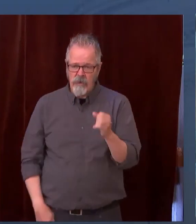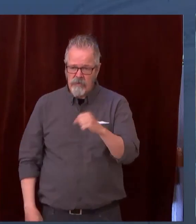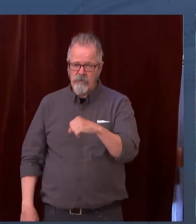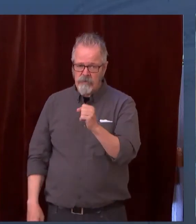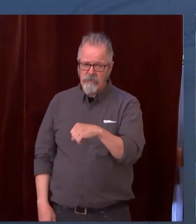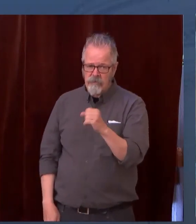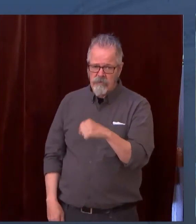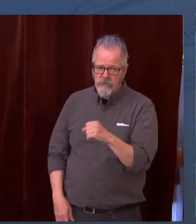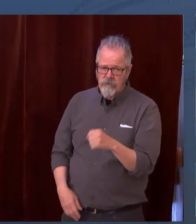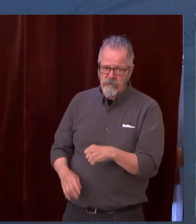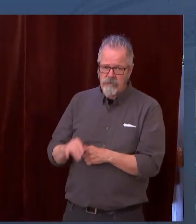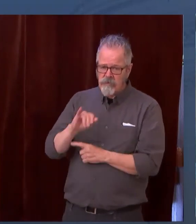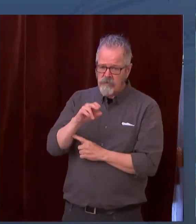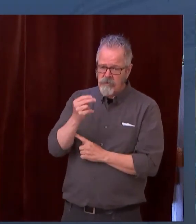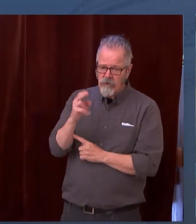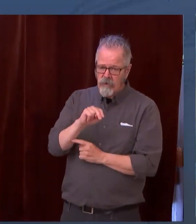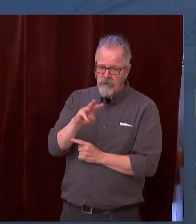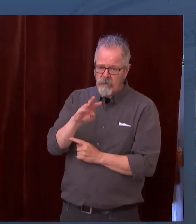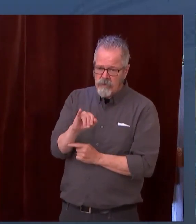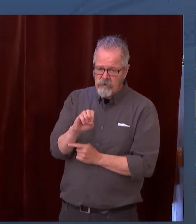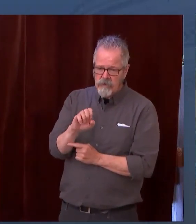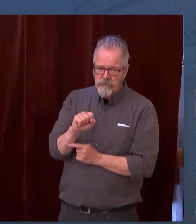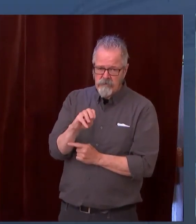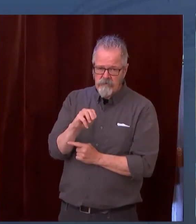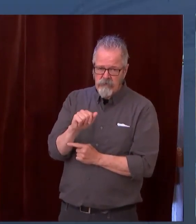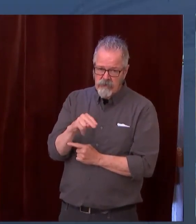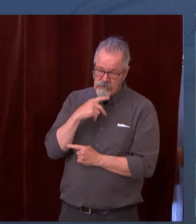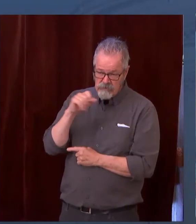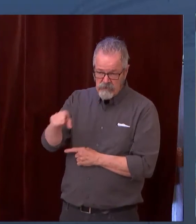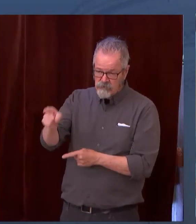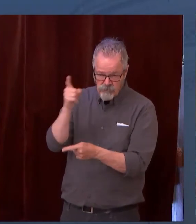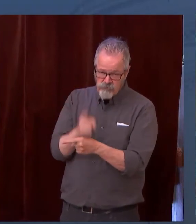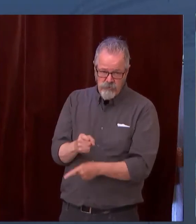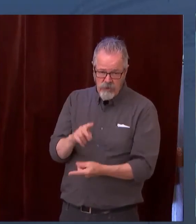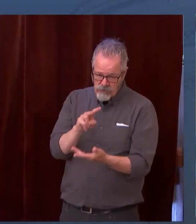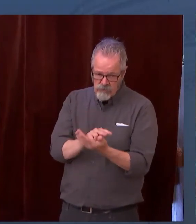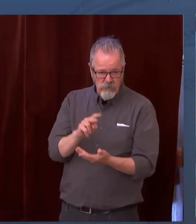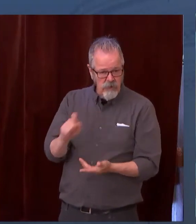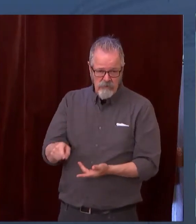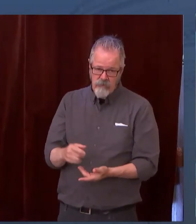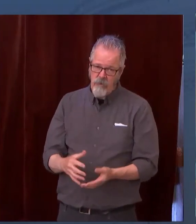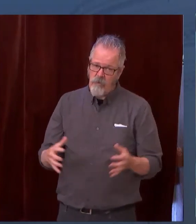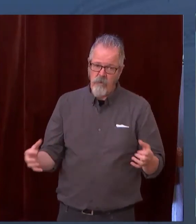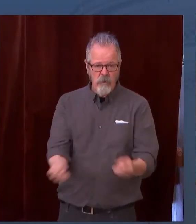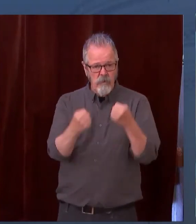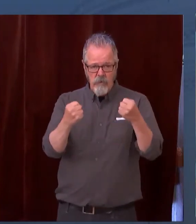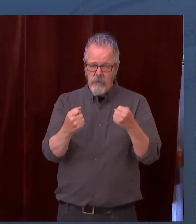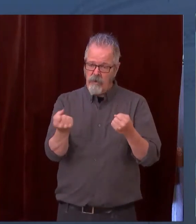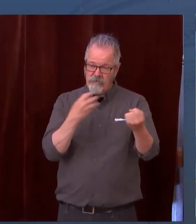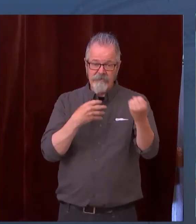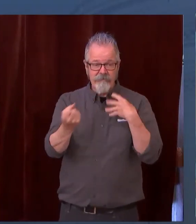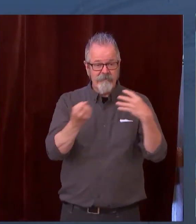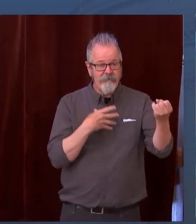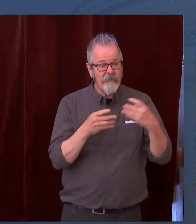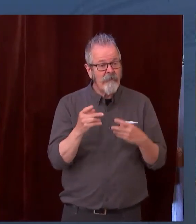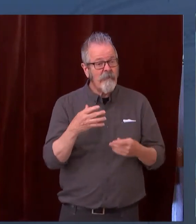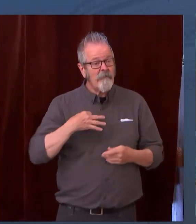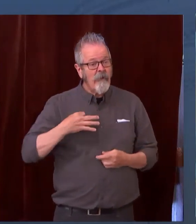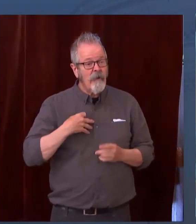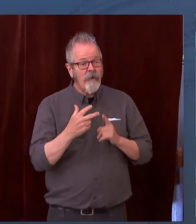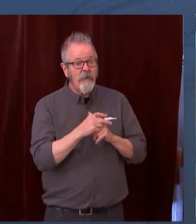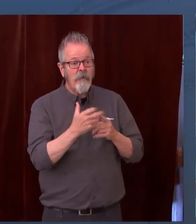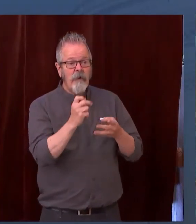put them on pause even before this, given the situation in their counties. So we're taking this time to stop